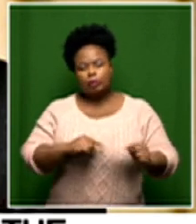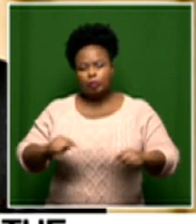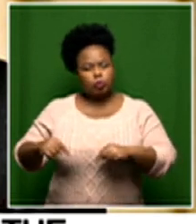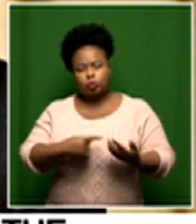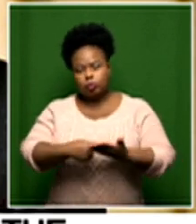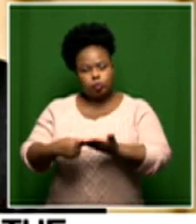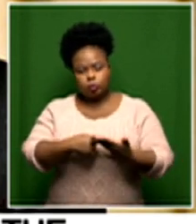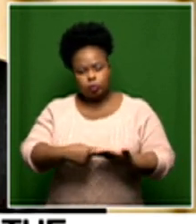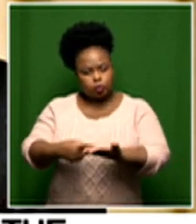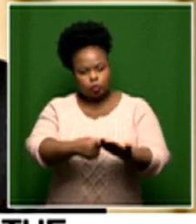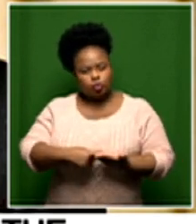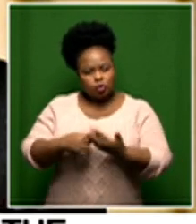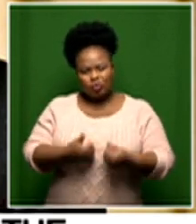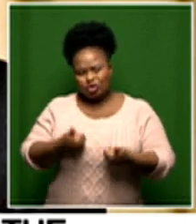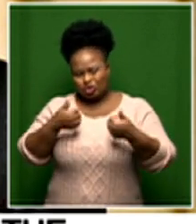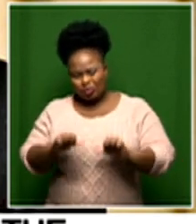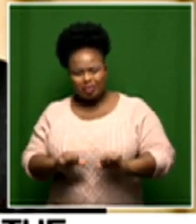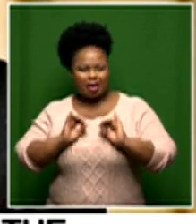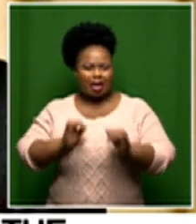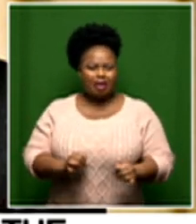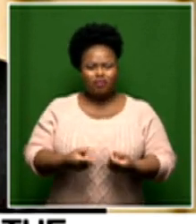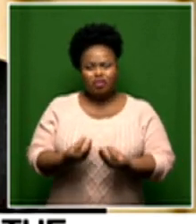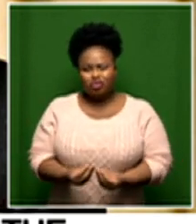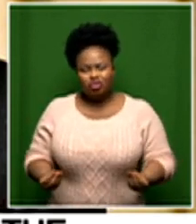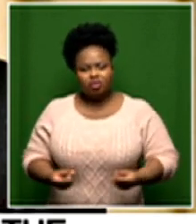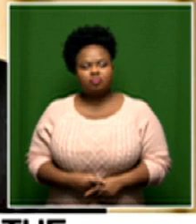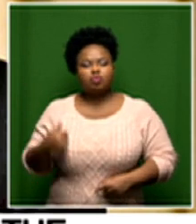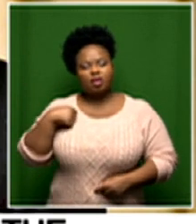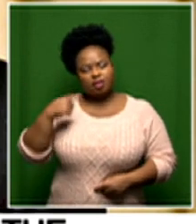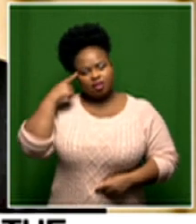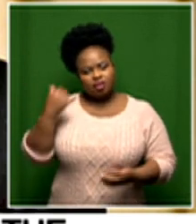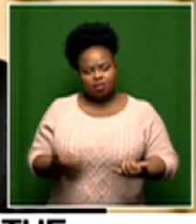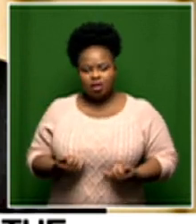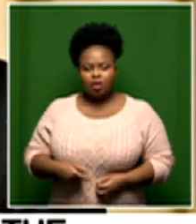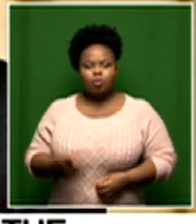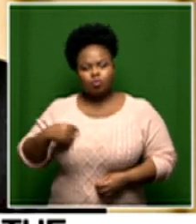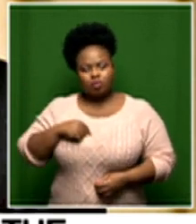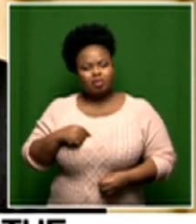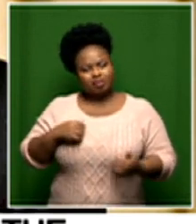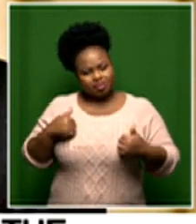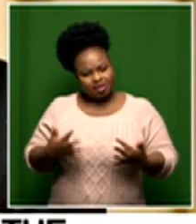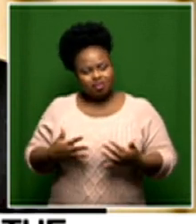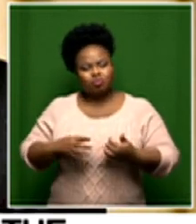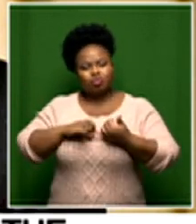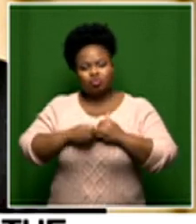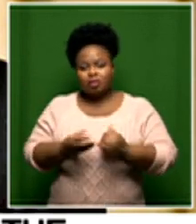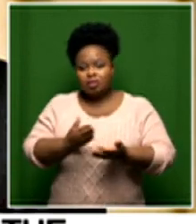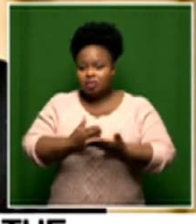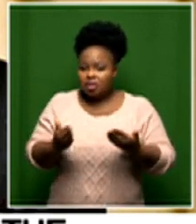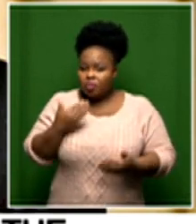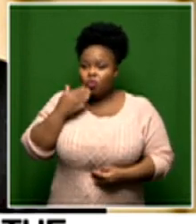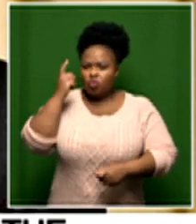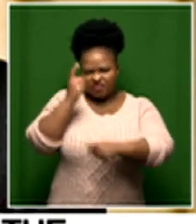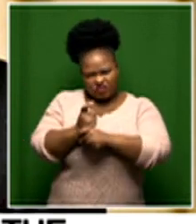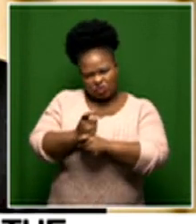them as to whether this was good or bad for the children and so on. So I think we start from a point of good faith to say those who are refusing,